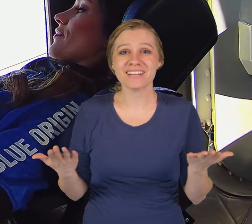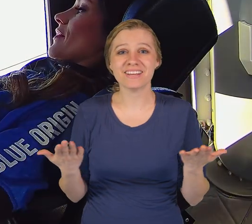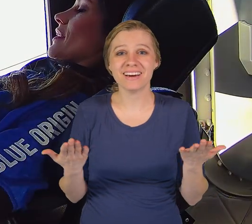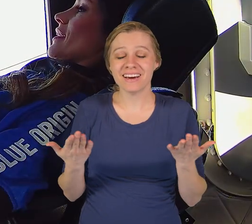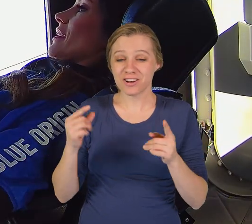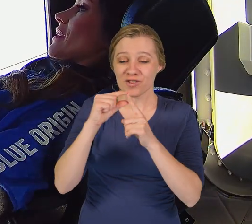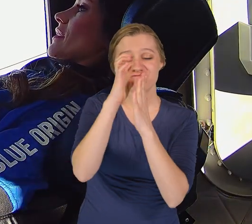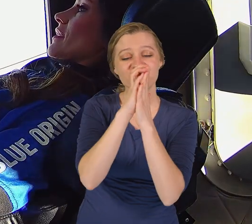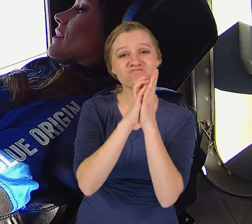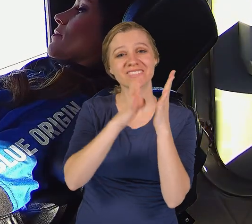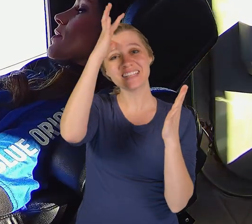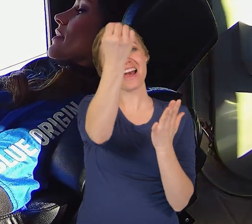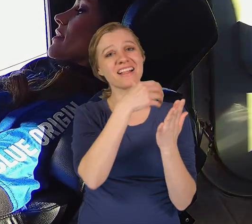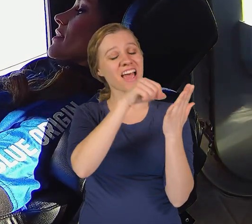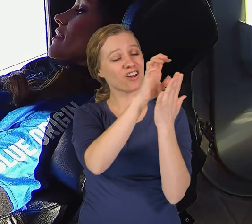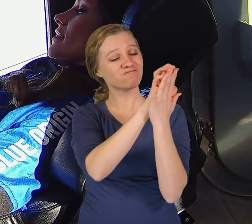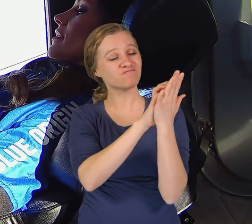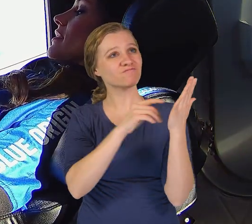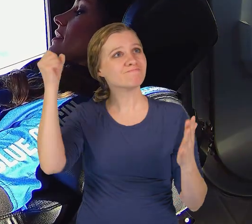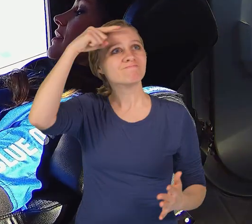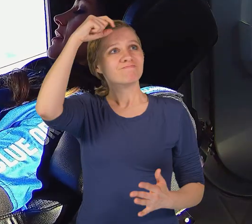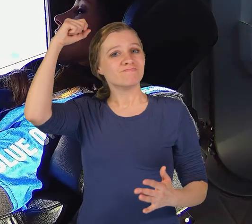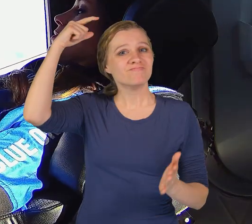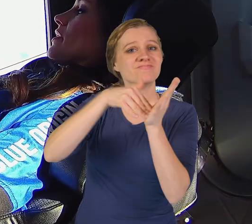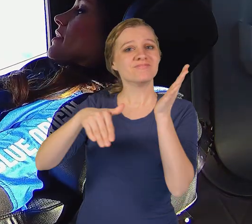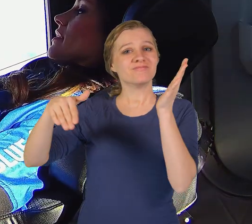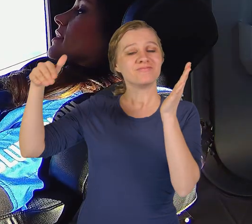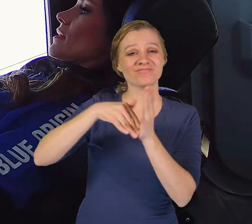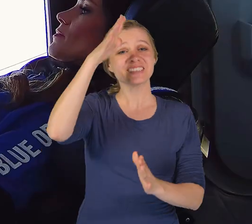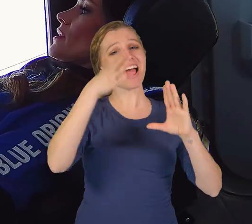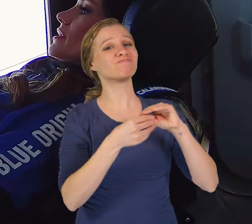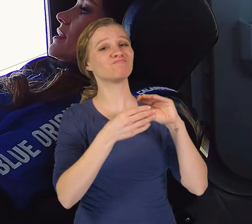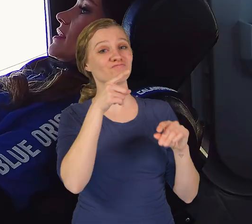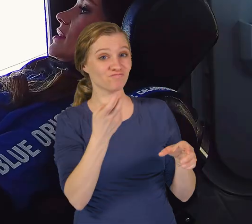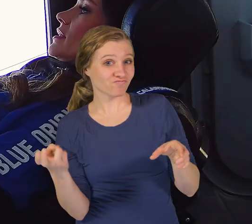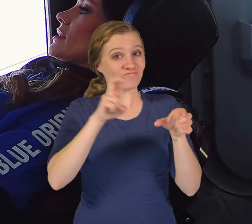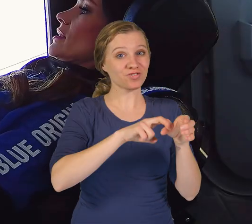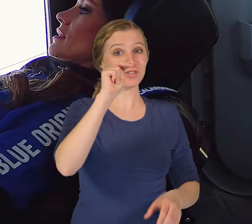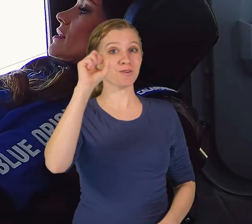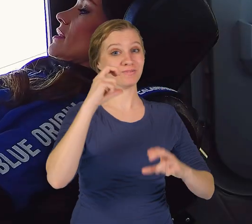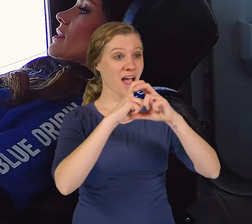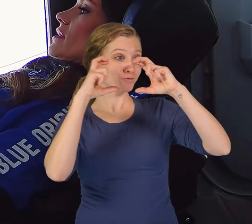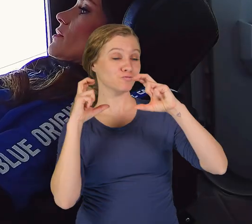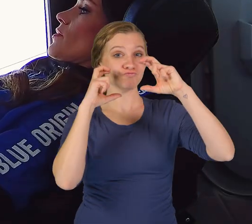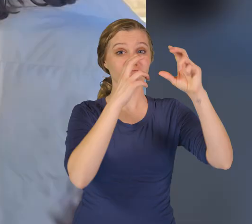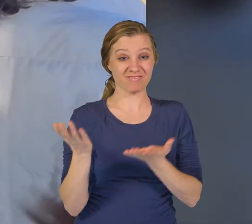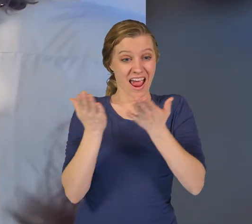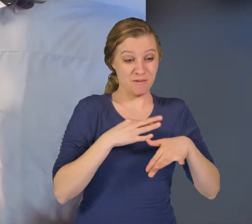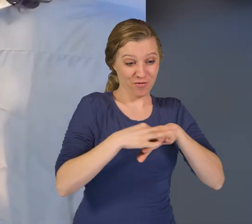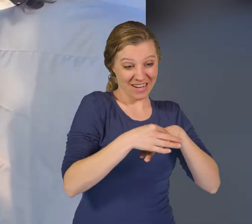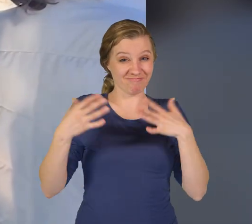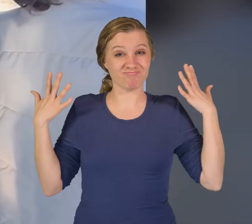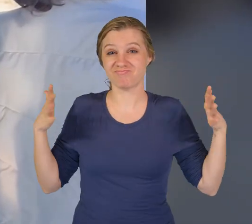helped get me here. And the words from my dad's letter were replaying in my head. When you board the New Shepherd capsule, you won't